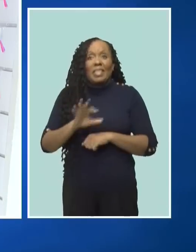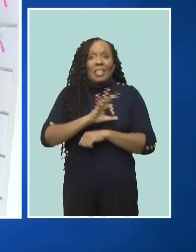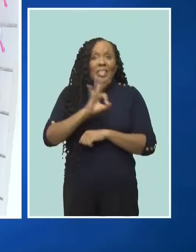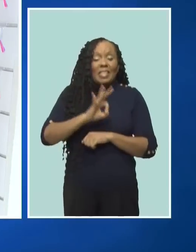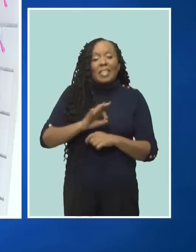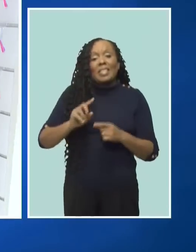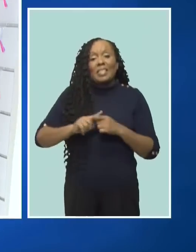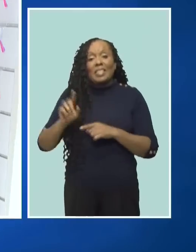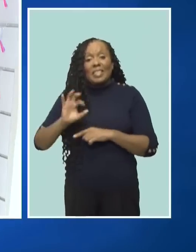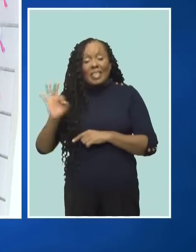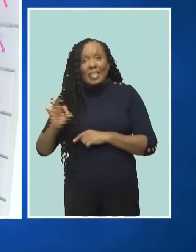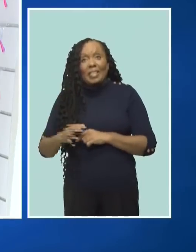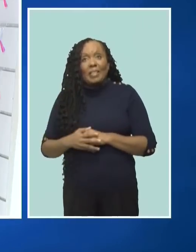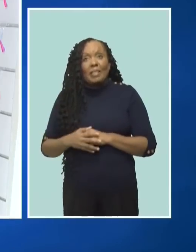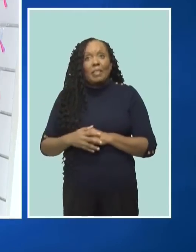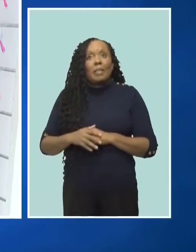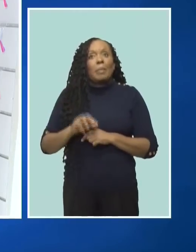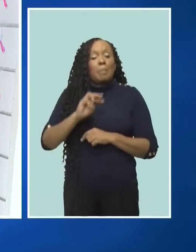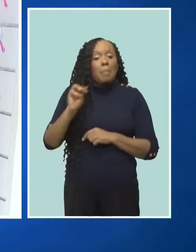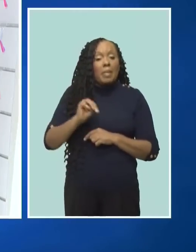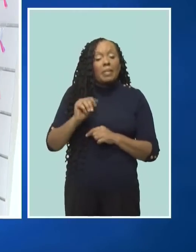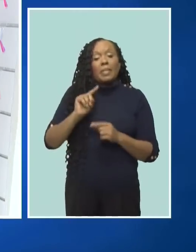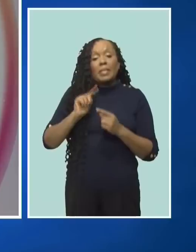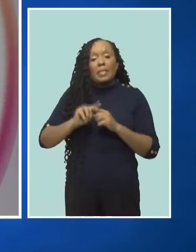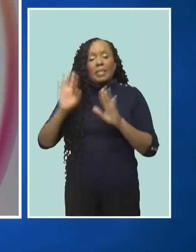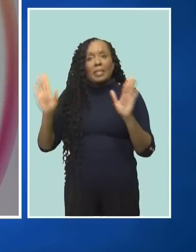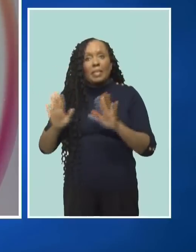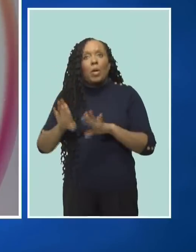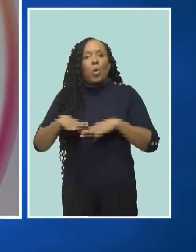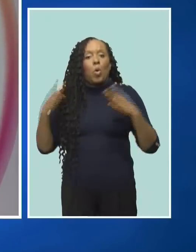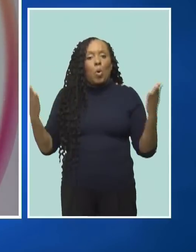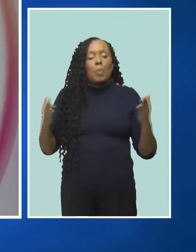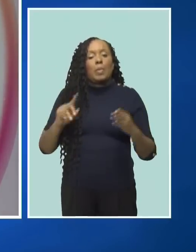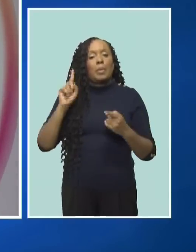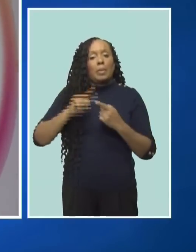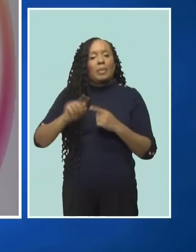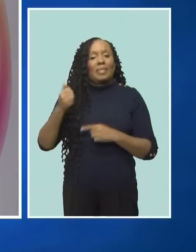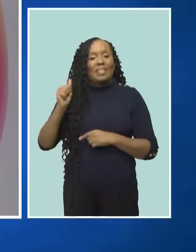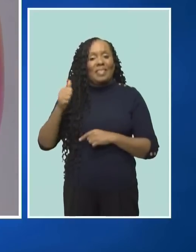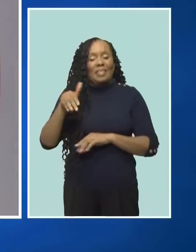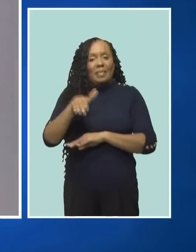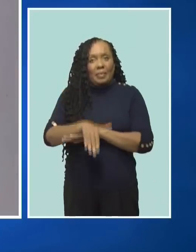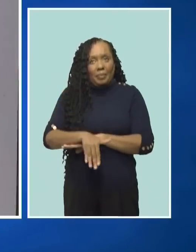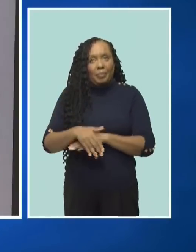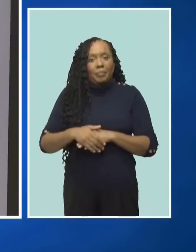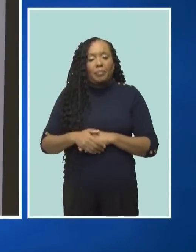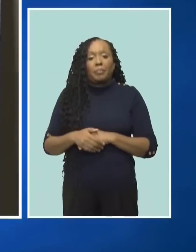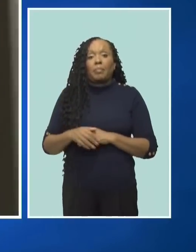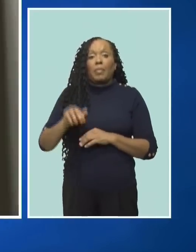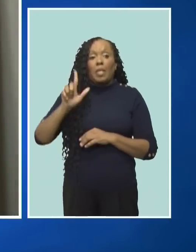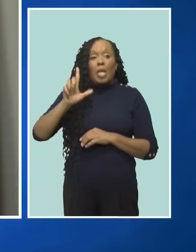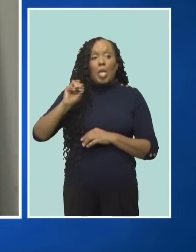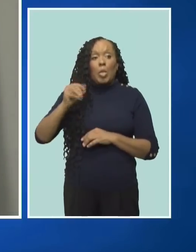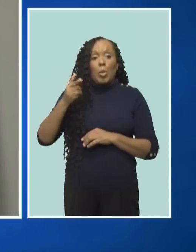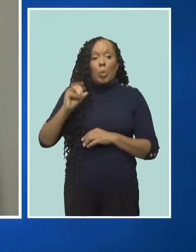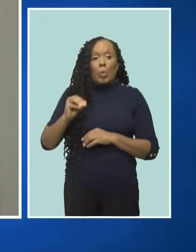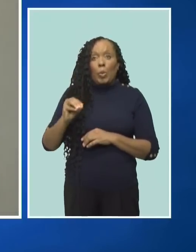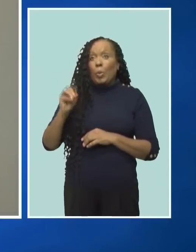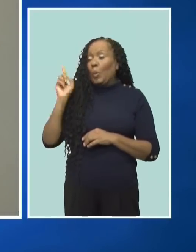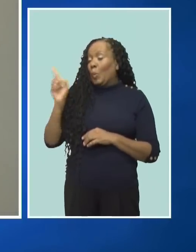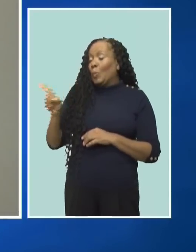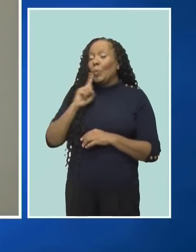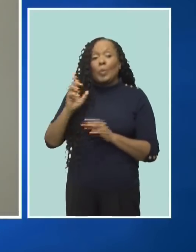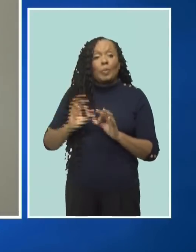to Sunday. So on weekends, we open until 10 p.m. Ms. Brathwaite says the logo of the business is of great significance to